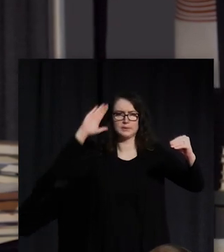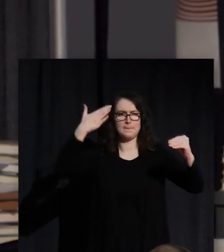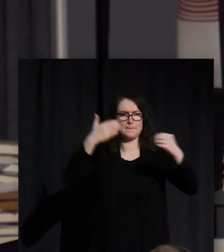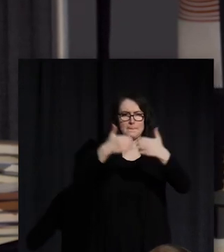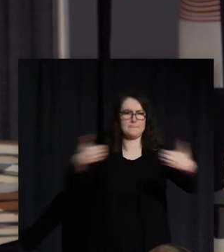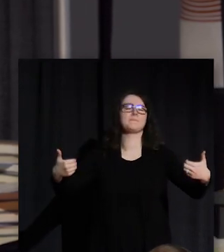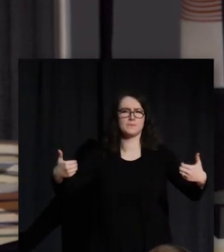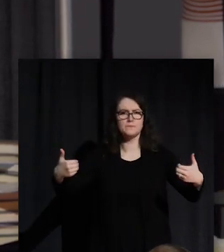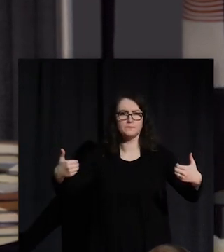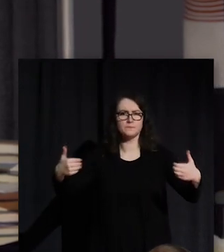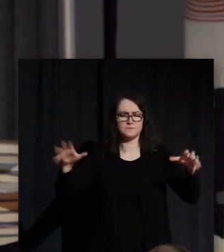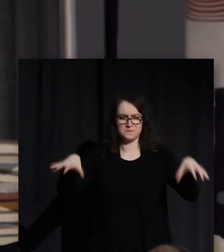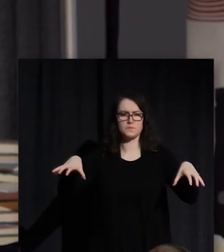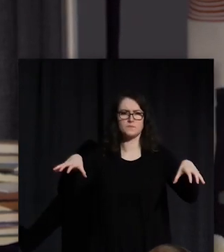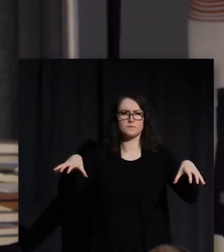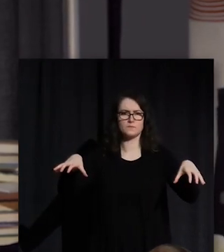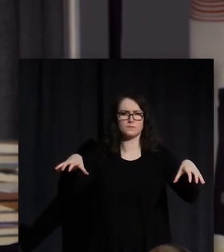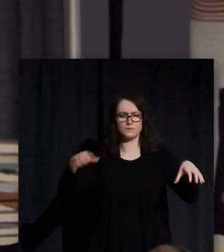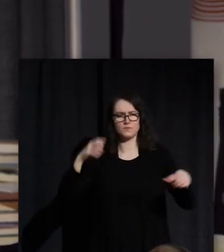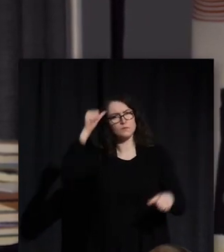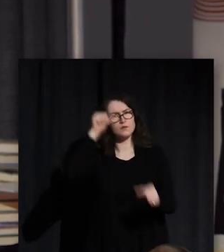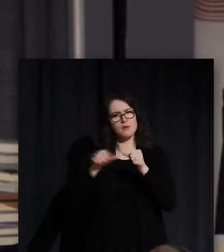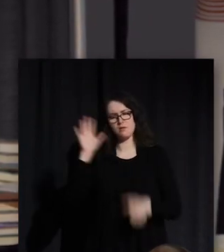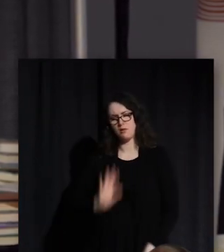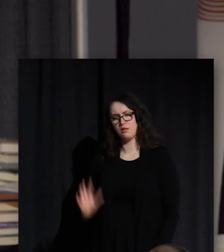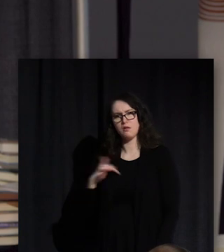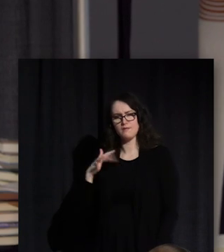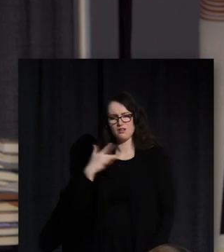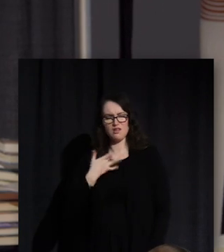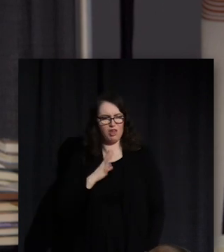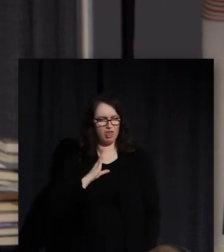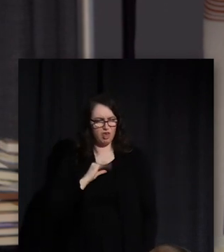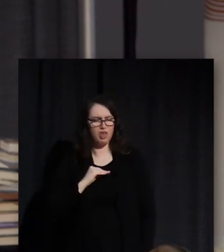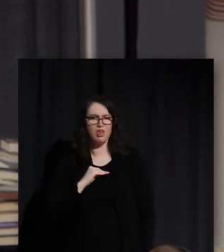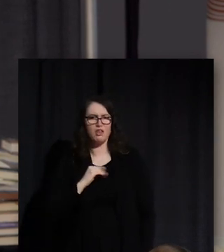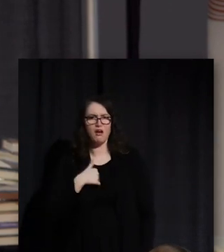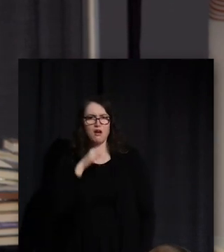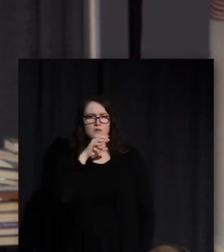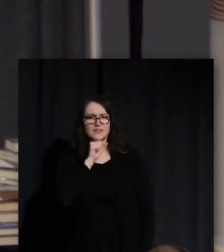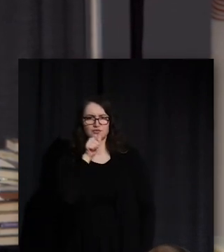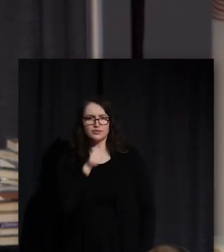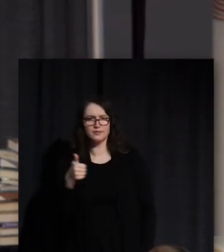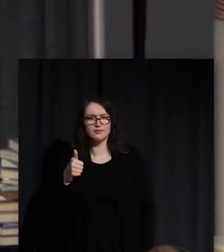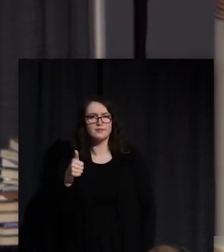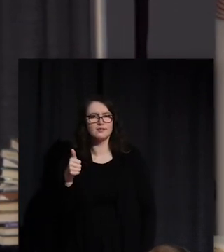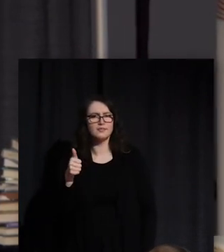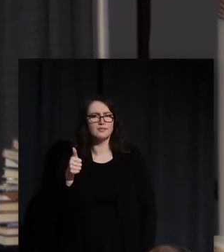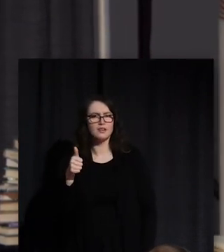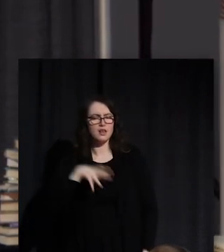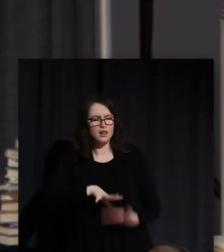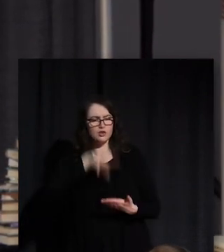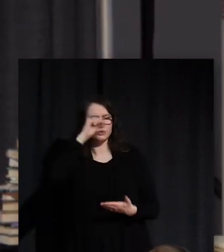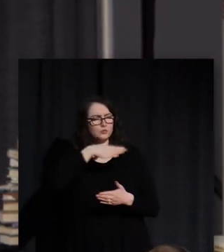categories. I remember feeling so disheartened when I was 10 years old and learned that I'd never be as strong or fast as the